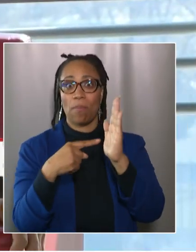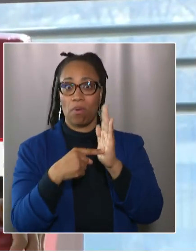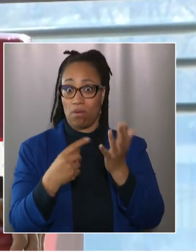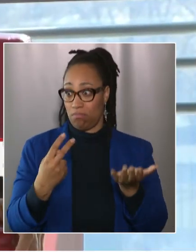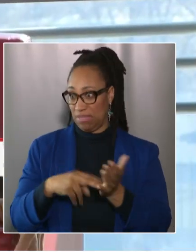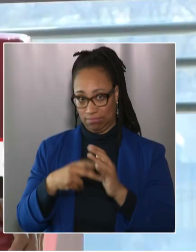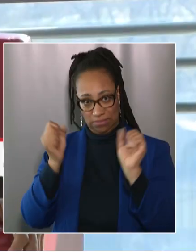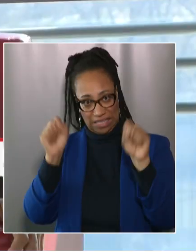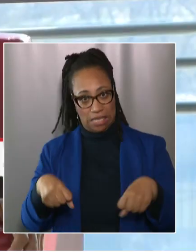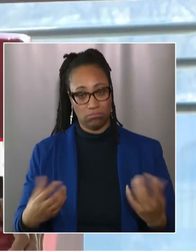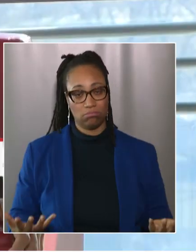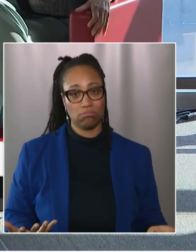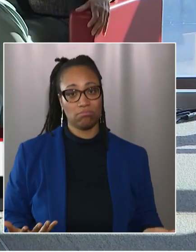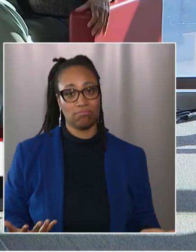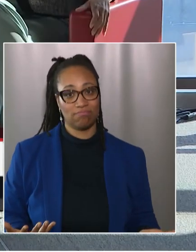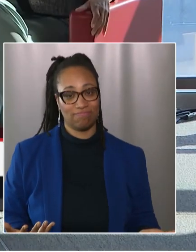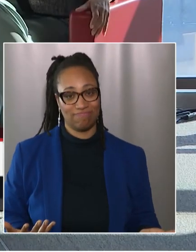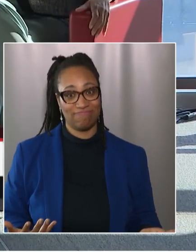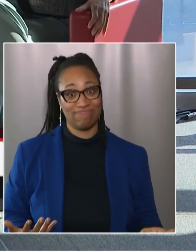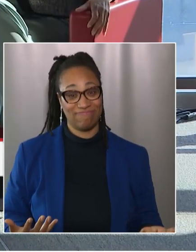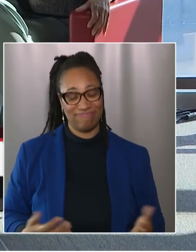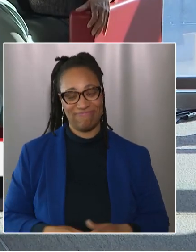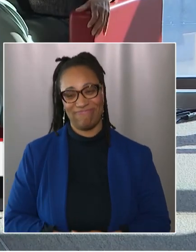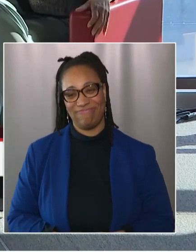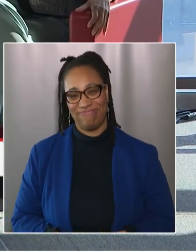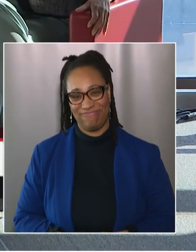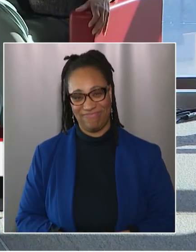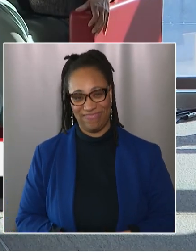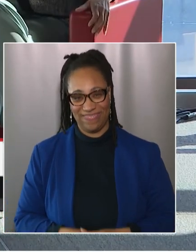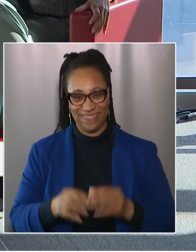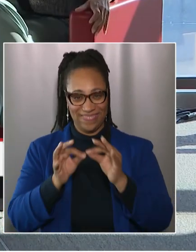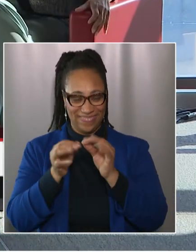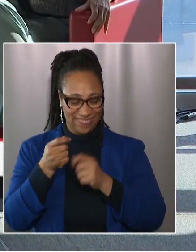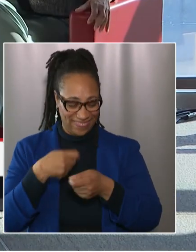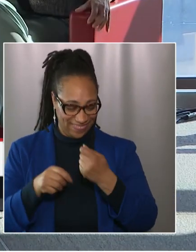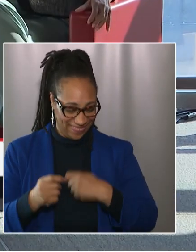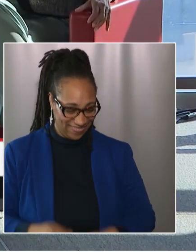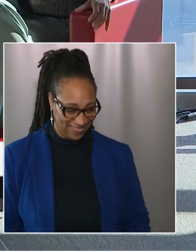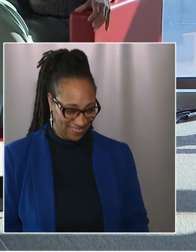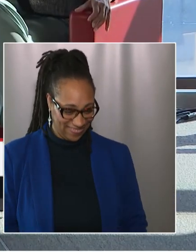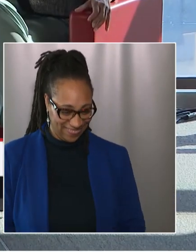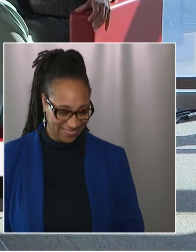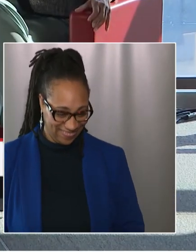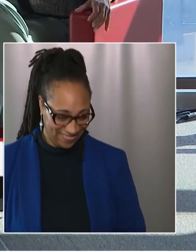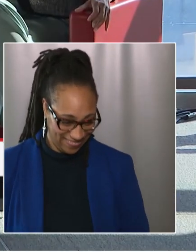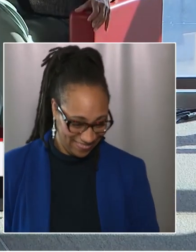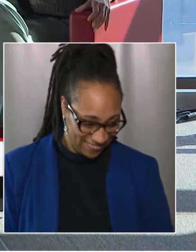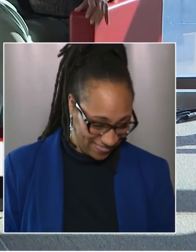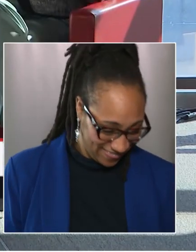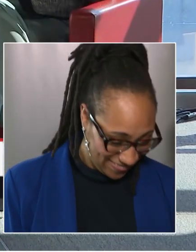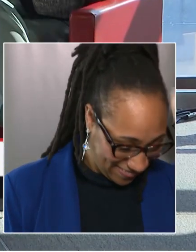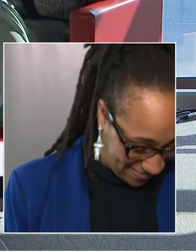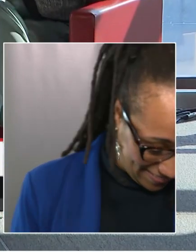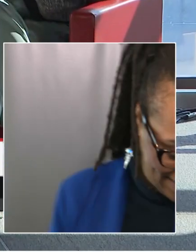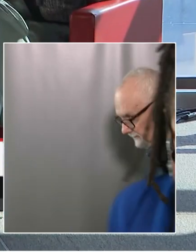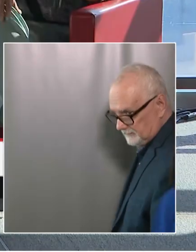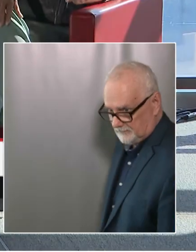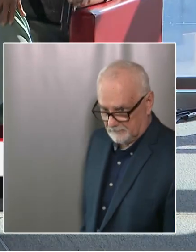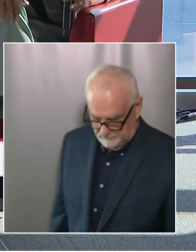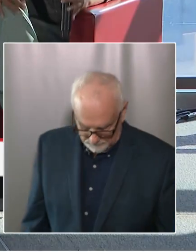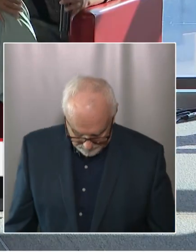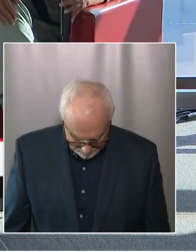agree. And Mayor, now housing is actually going someplace where, you know, we probably didn't expect it